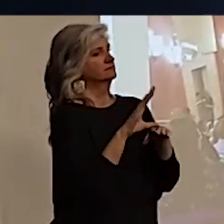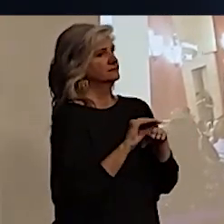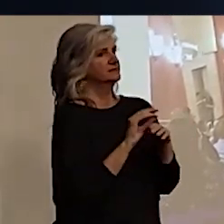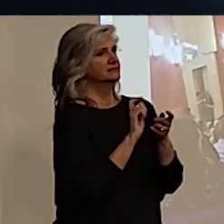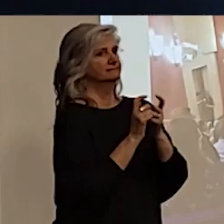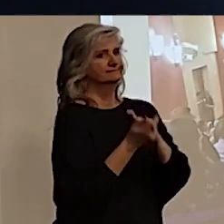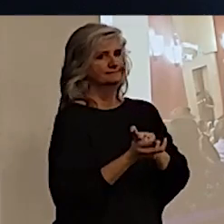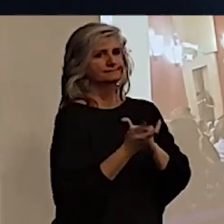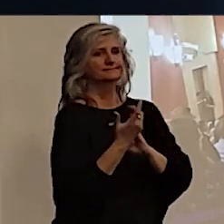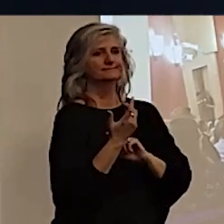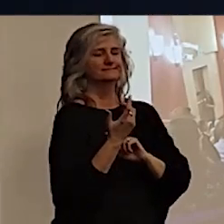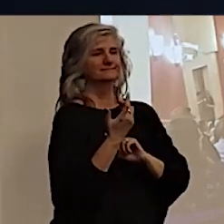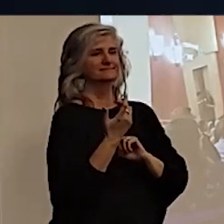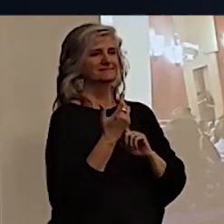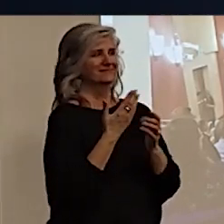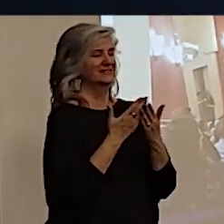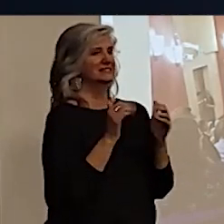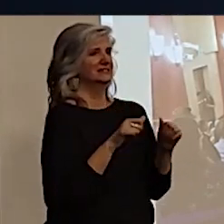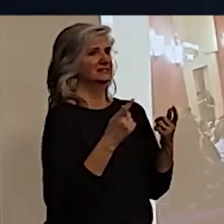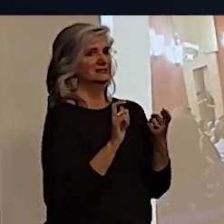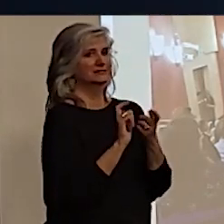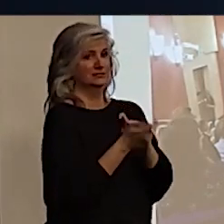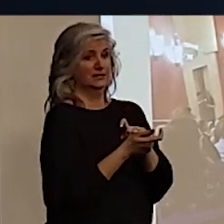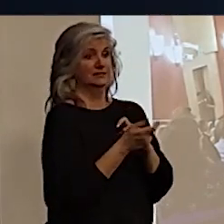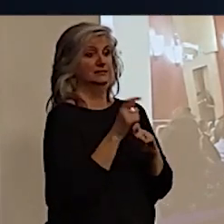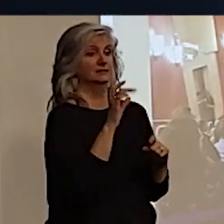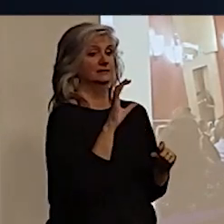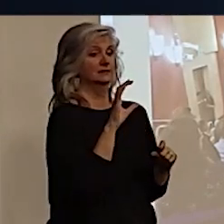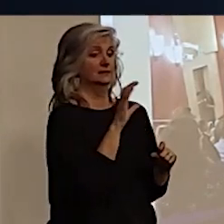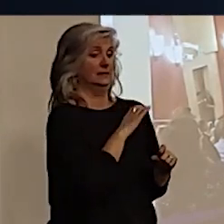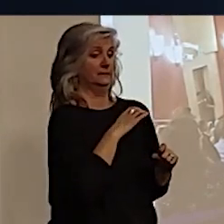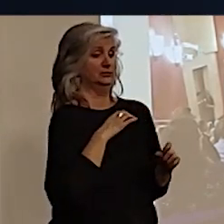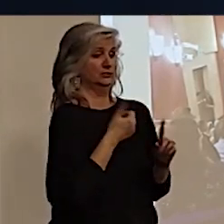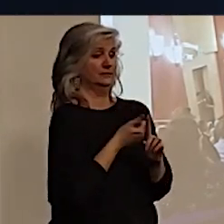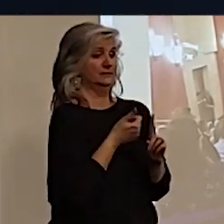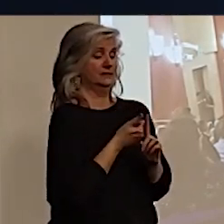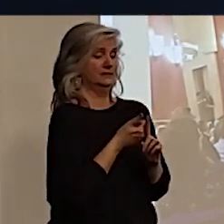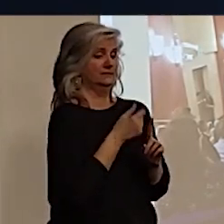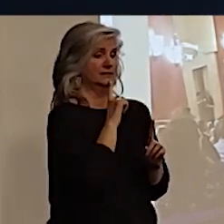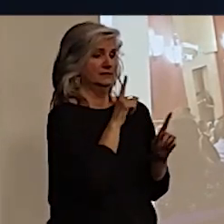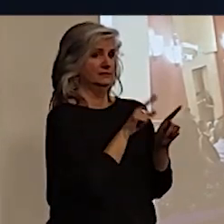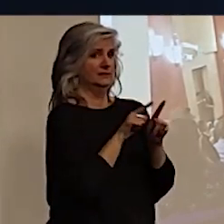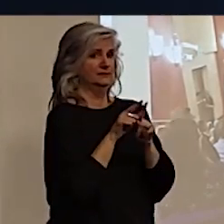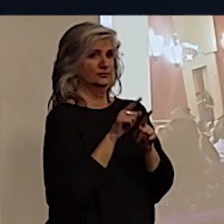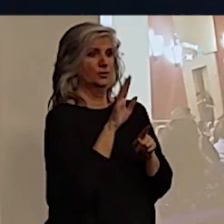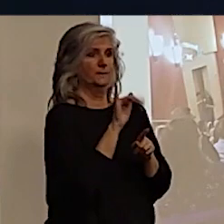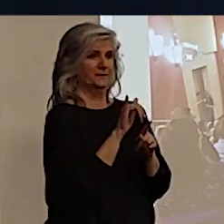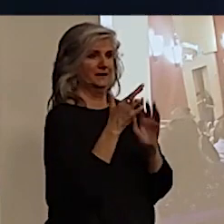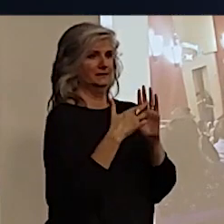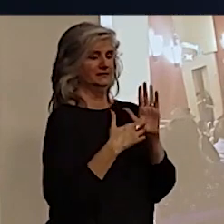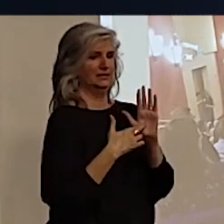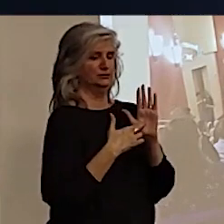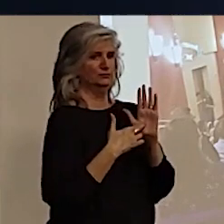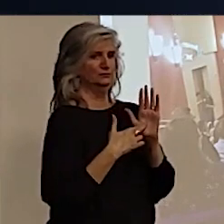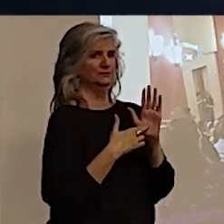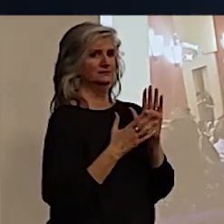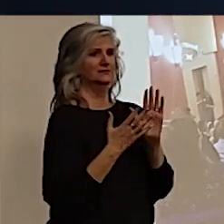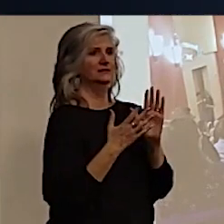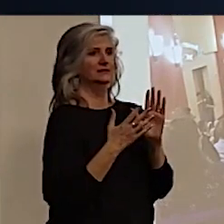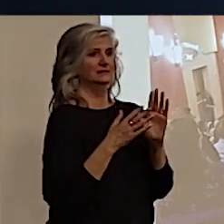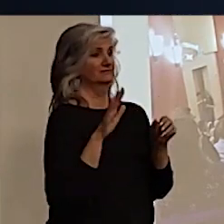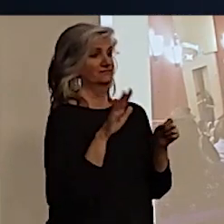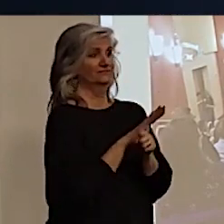of thing, could change. But again, the commission is also, by statute, in total